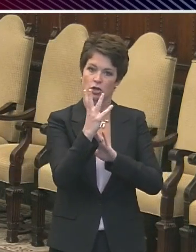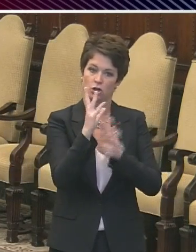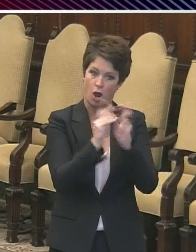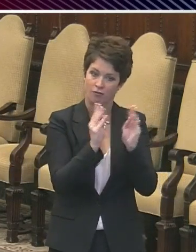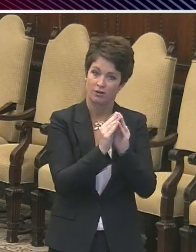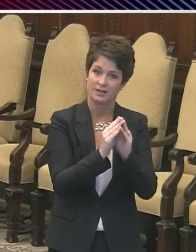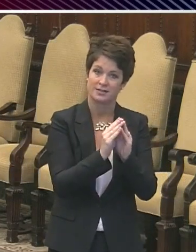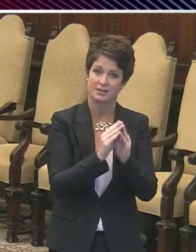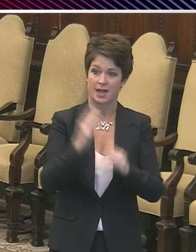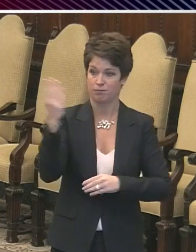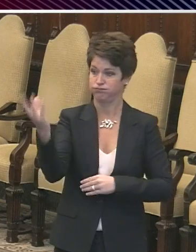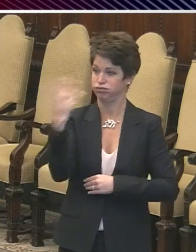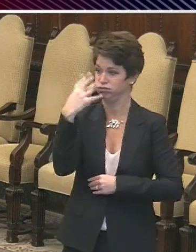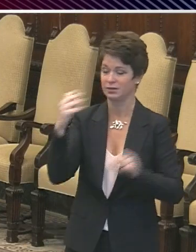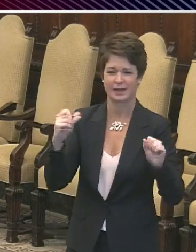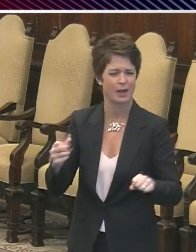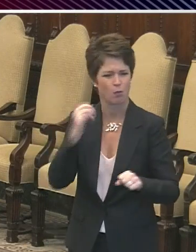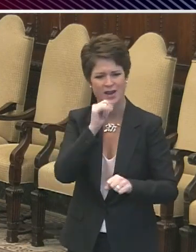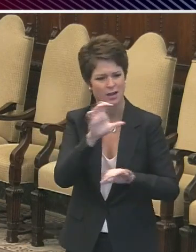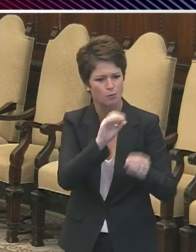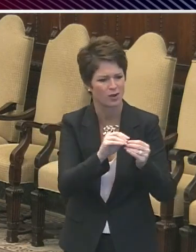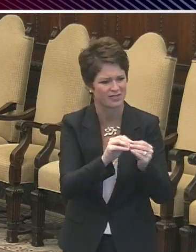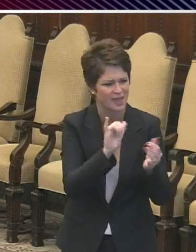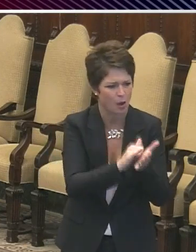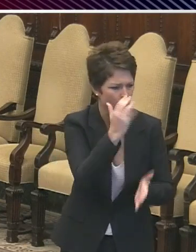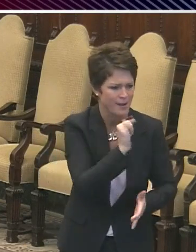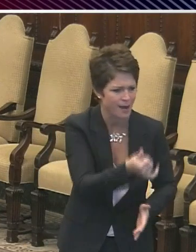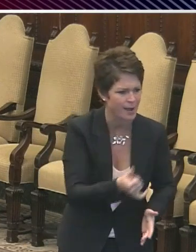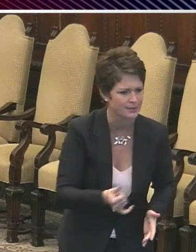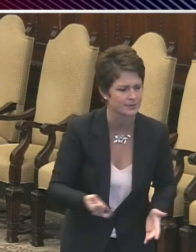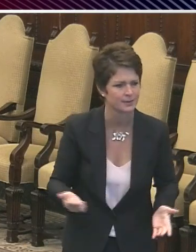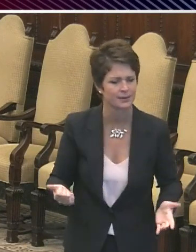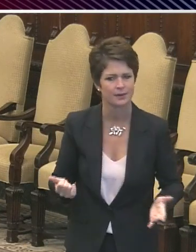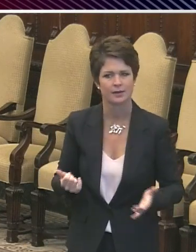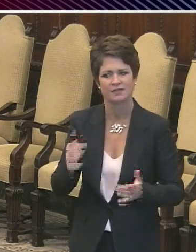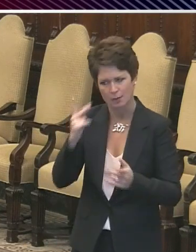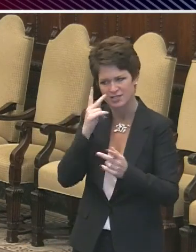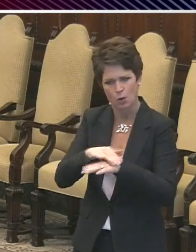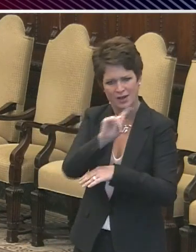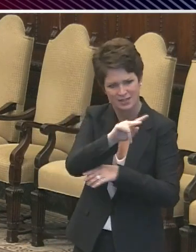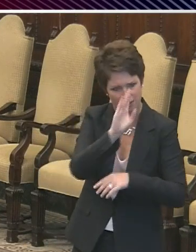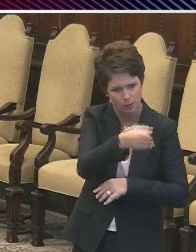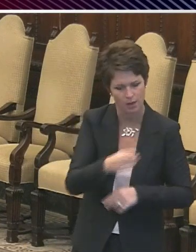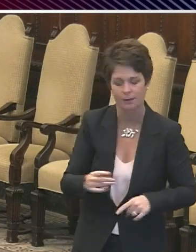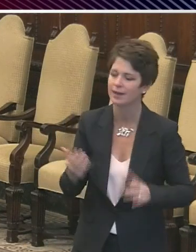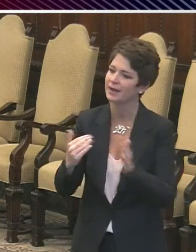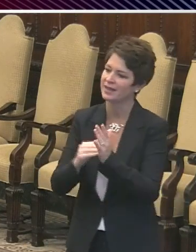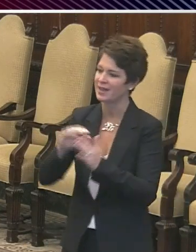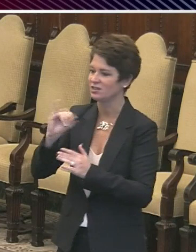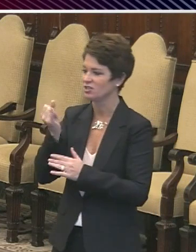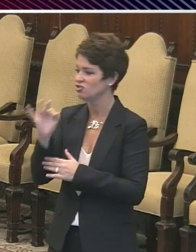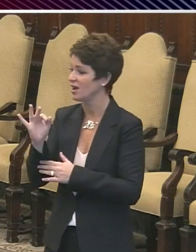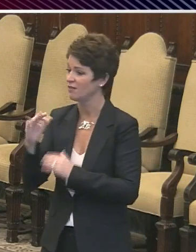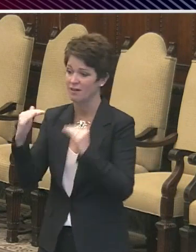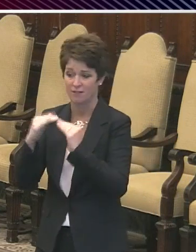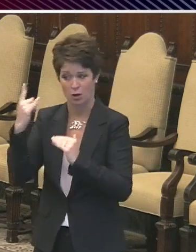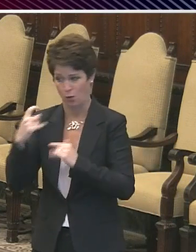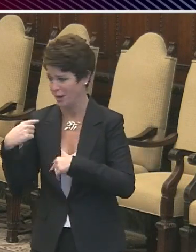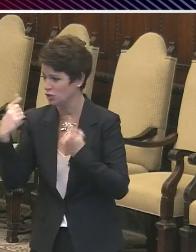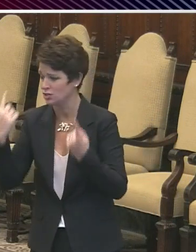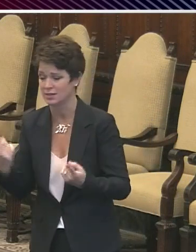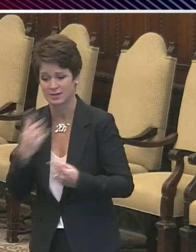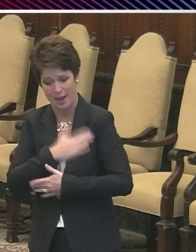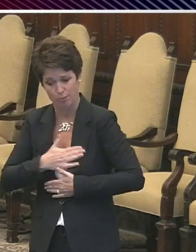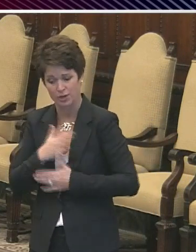reporters, and they will see you. Why haven't you done more of that? So, I think there is some, and I think, again, Jeff, these are fair questions, and